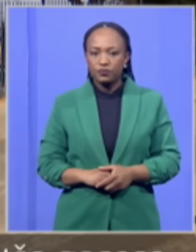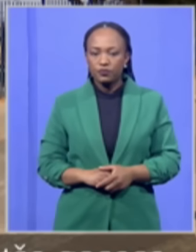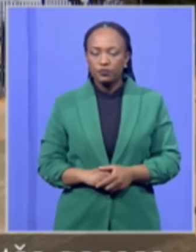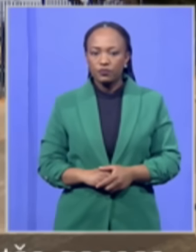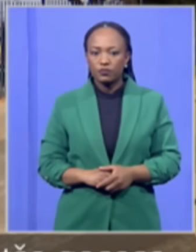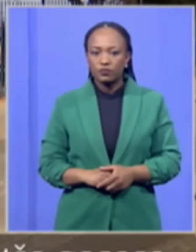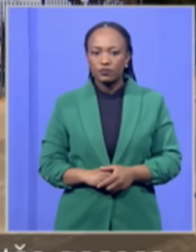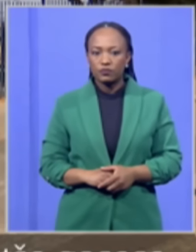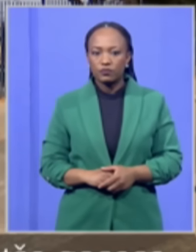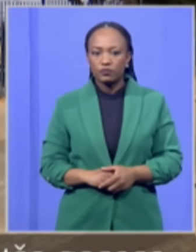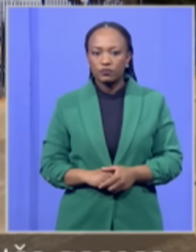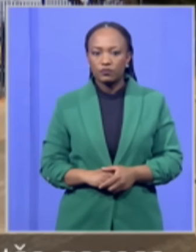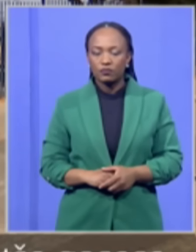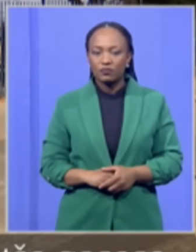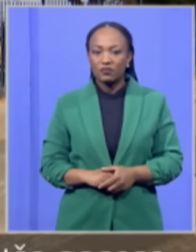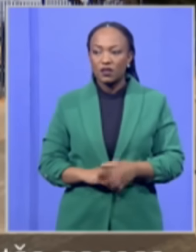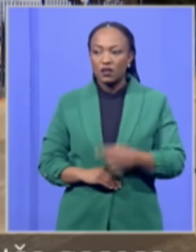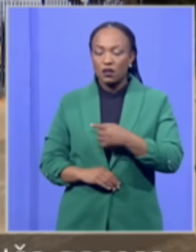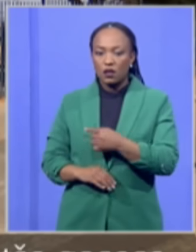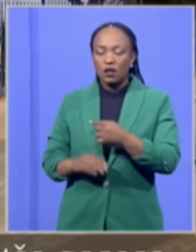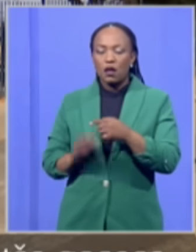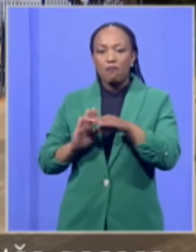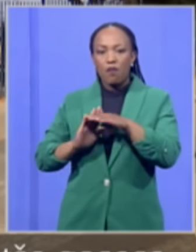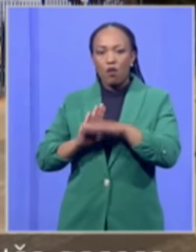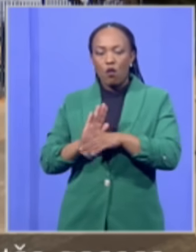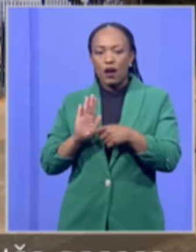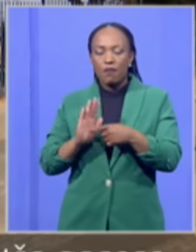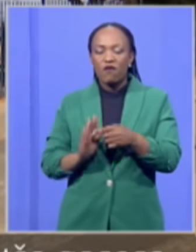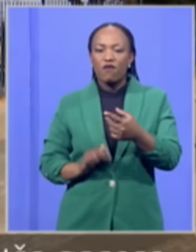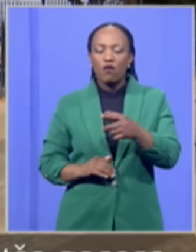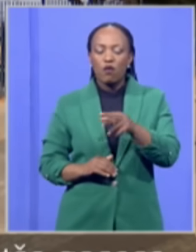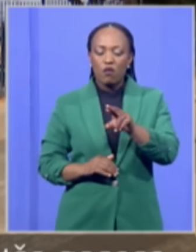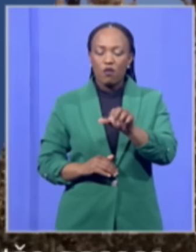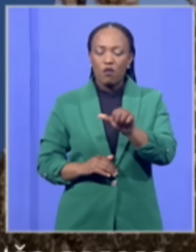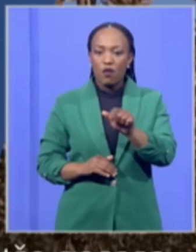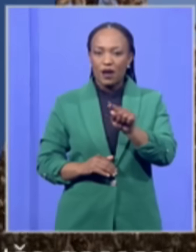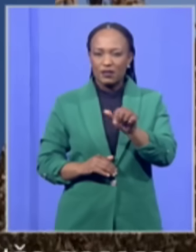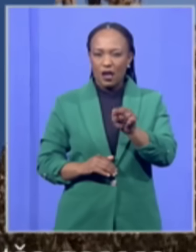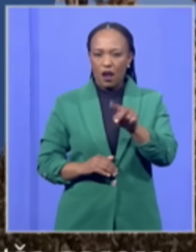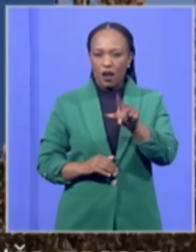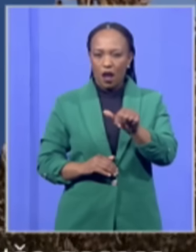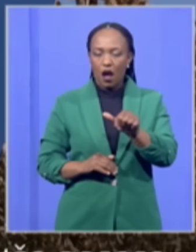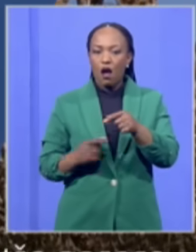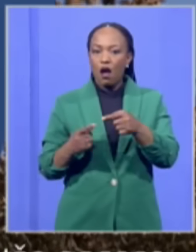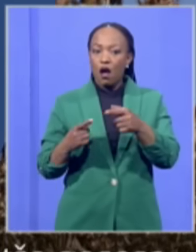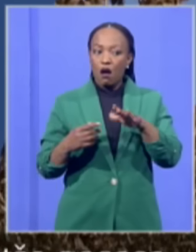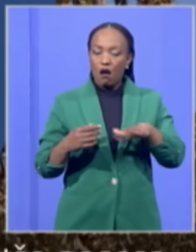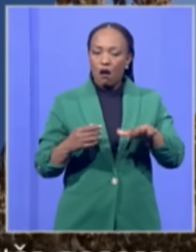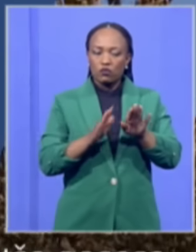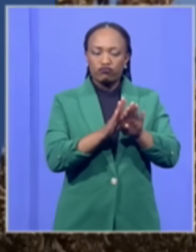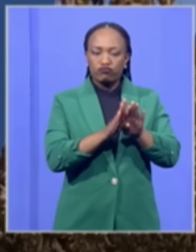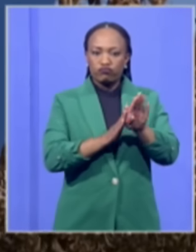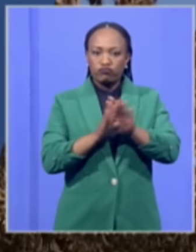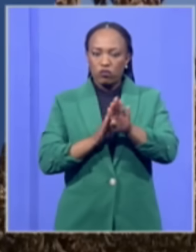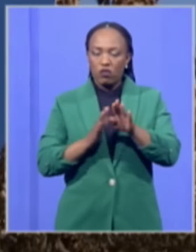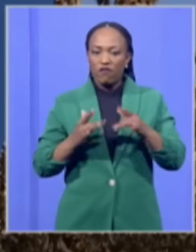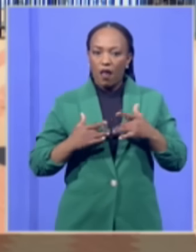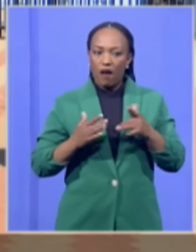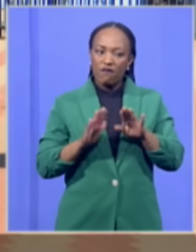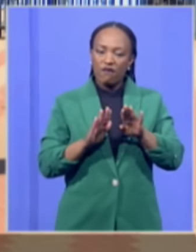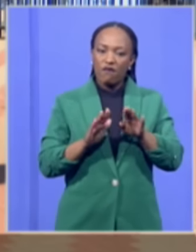T-Day ke lenaneo la ho ntshetsa pele batjha ba motse wa Rathanda Heidelberg ba ikemiseditse ho tla fetola maphelo a bona ba sebedisa dipapadi